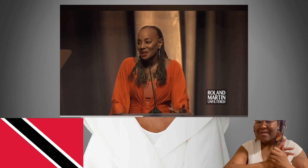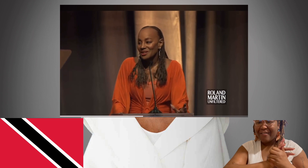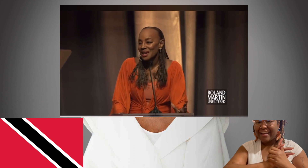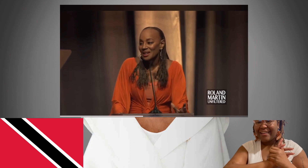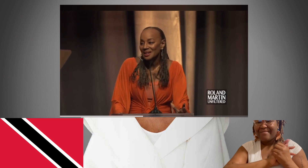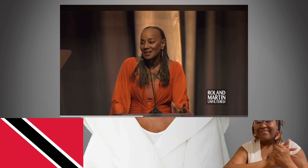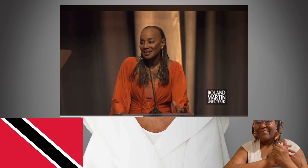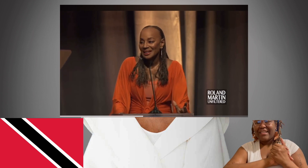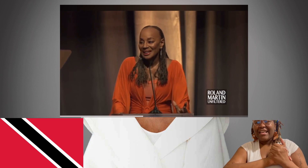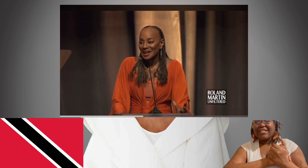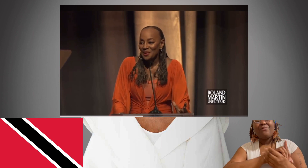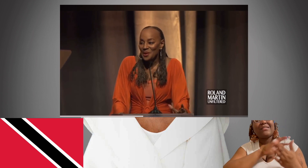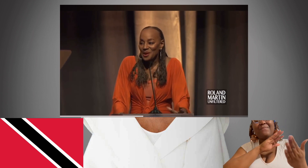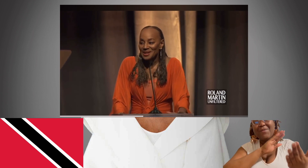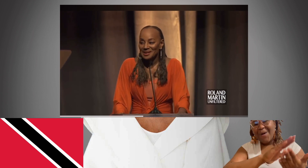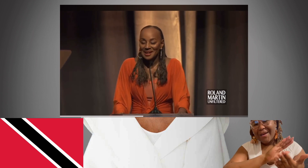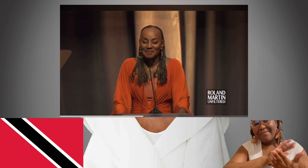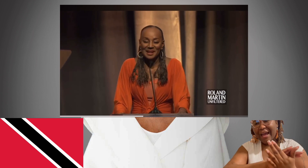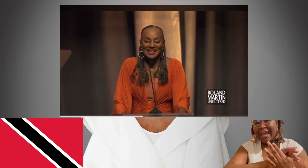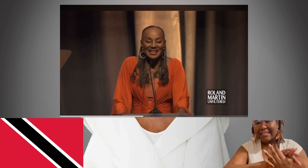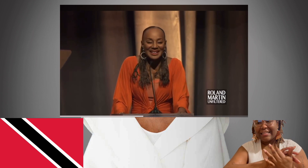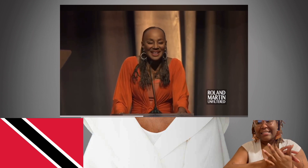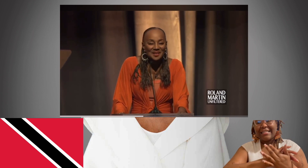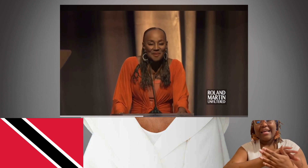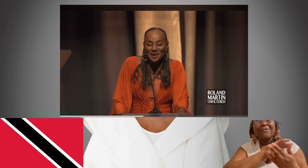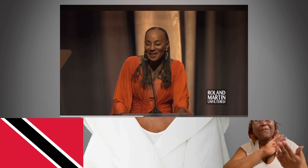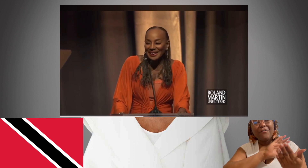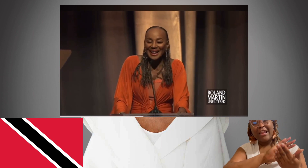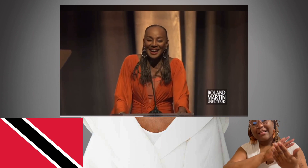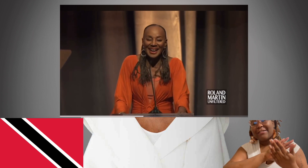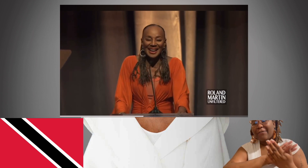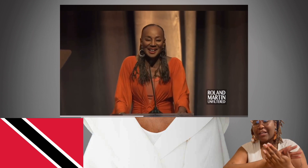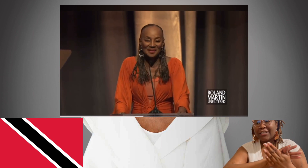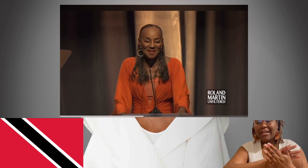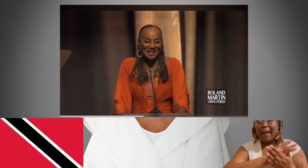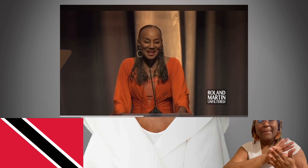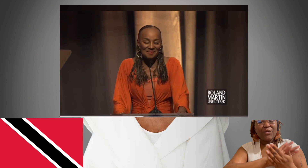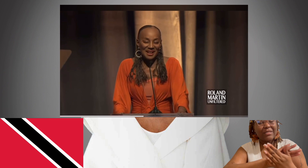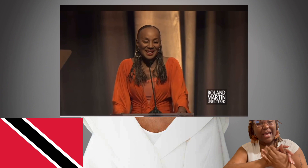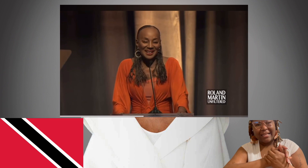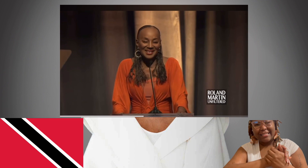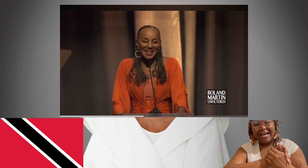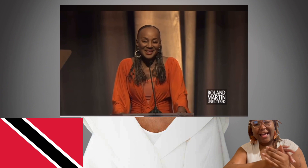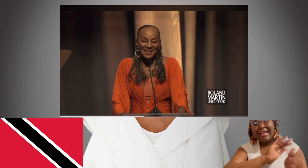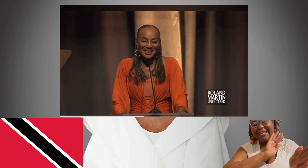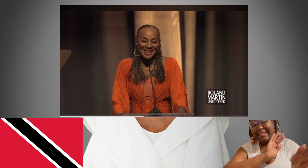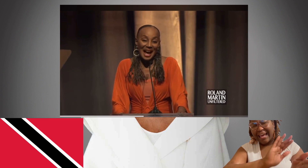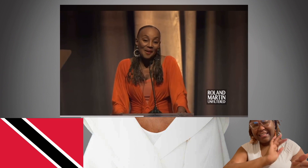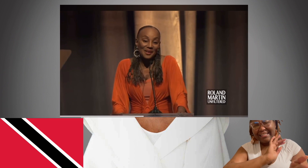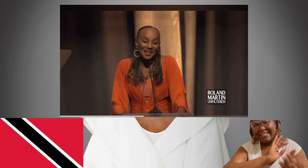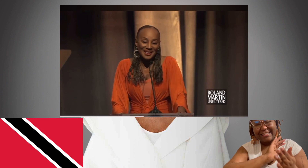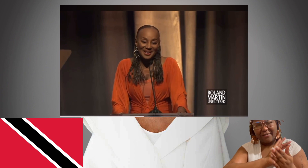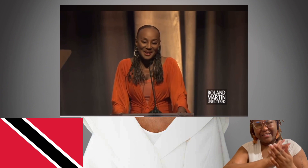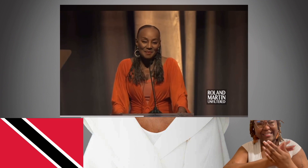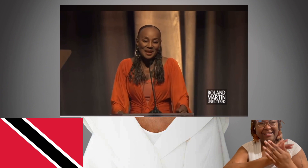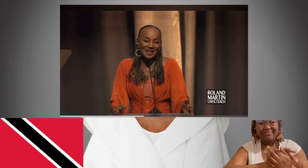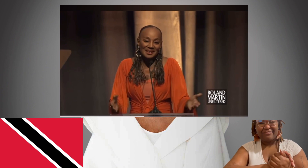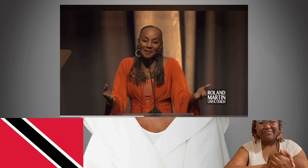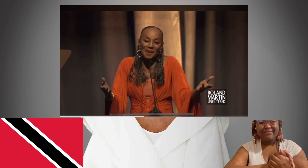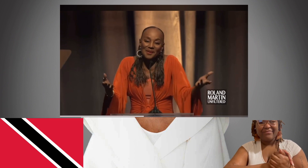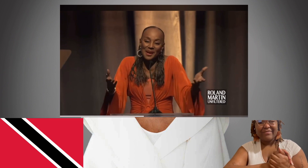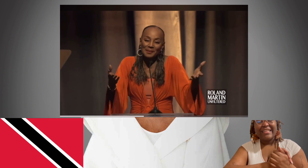Trinidadian American. She was employed by Essence as a freelance fashion and beauty editor in